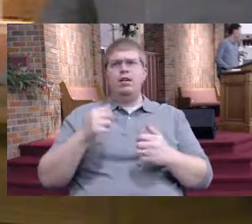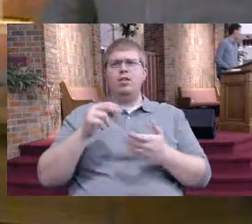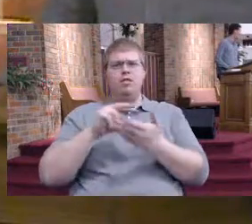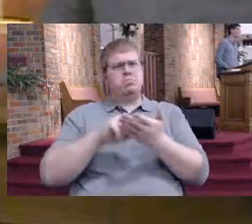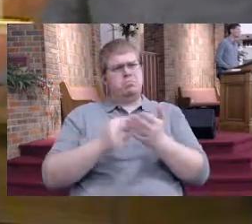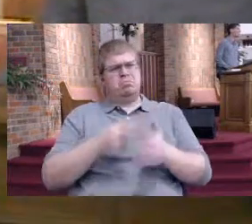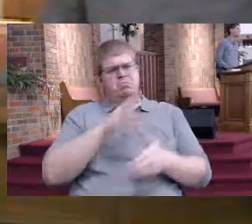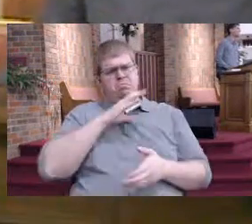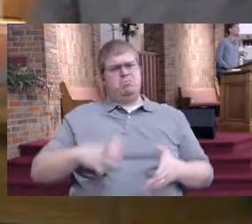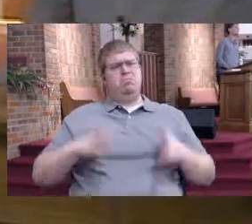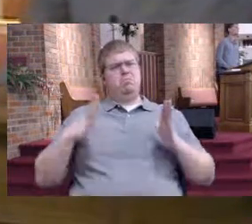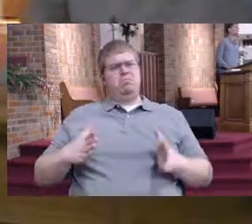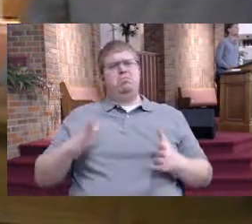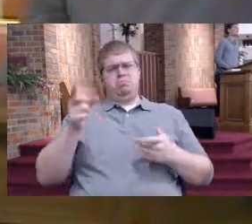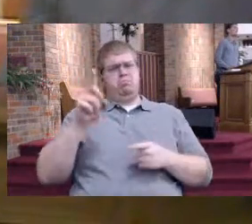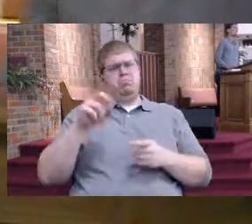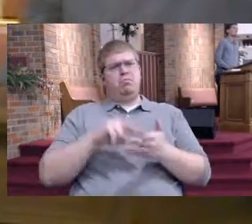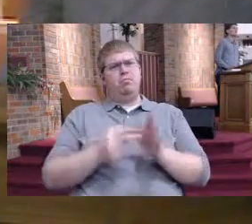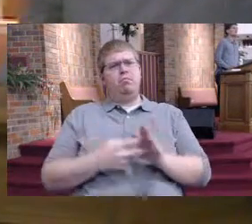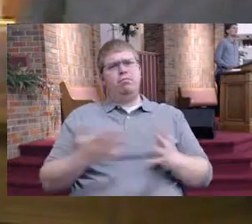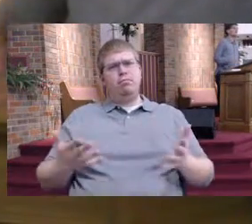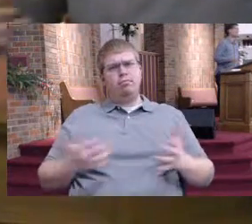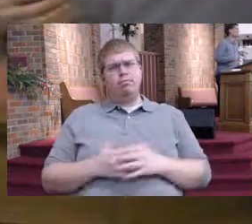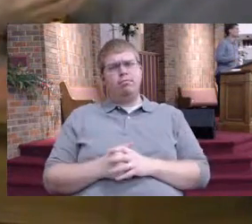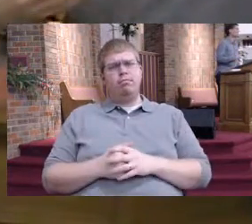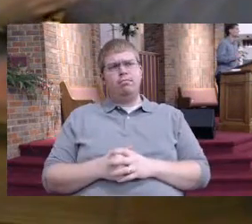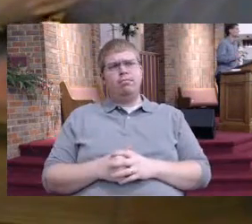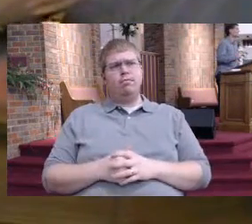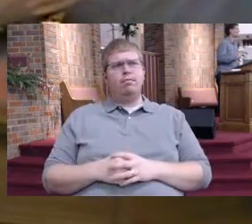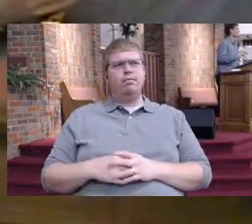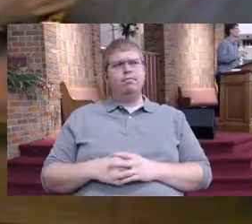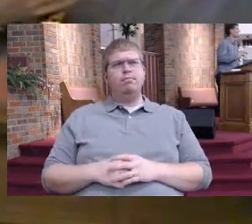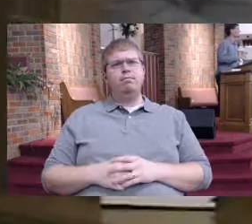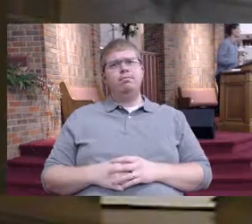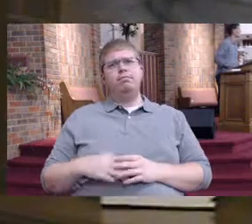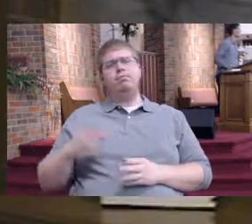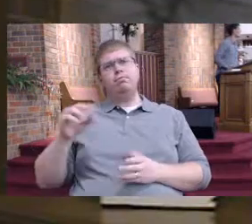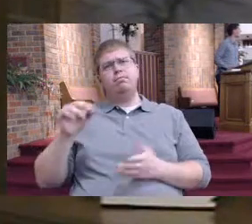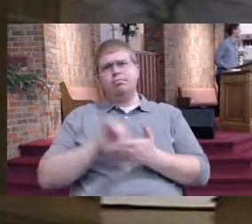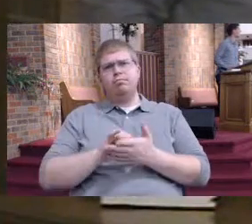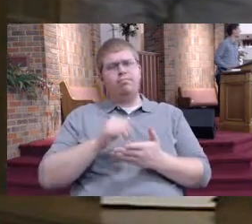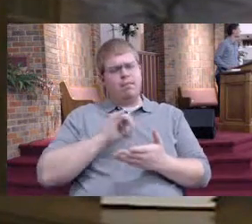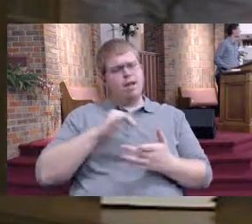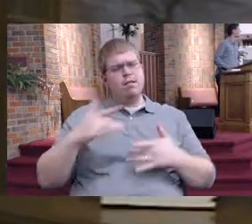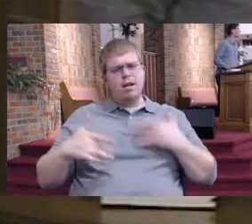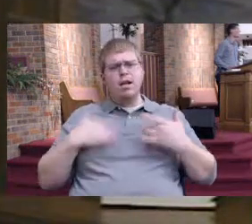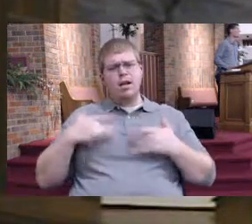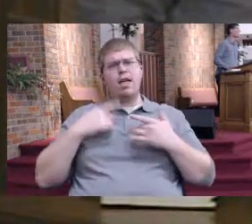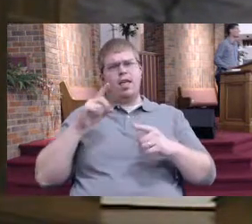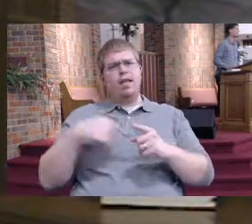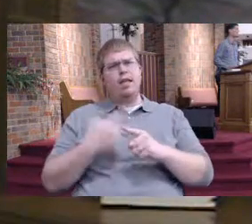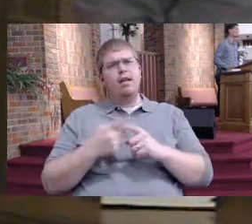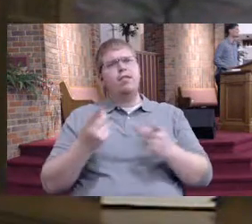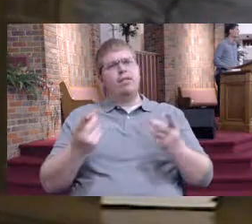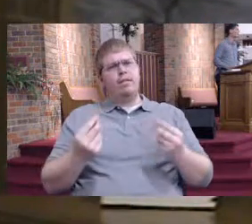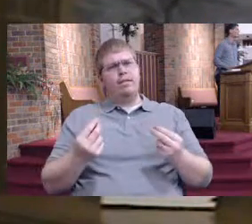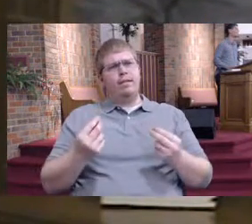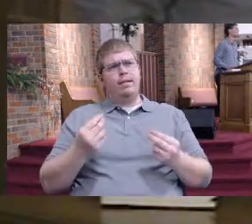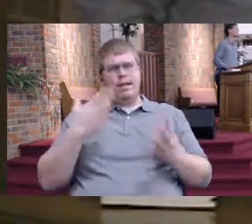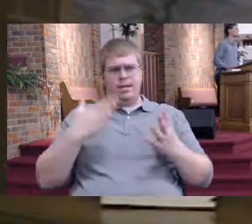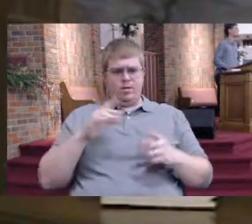really, that is a challenge that I'm really excited about. I think maybe at the